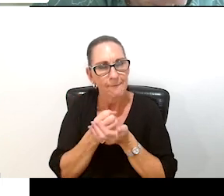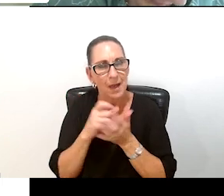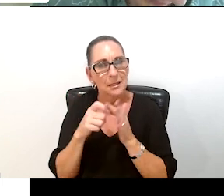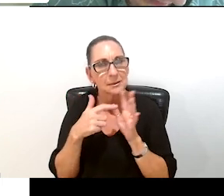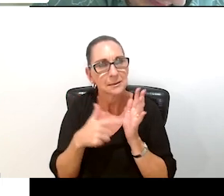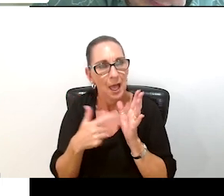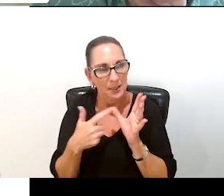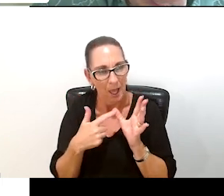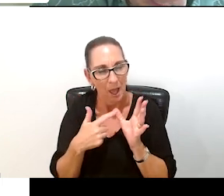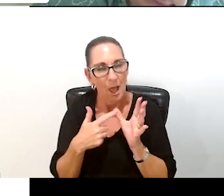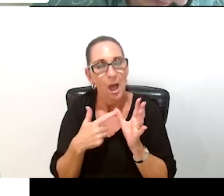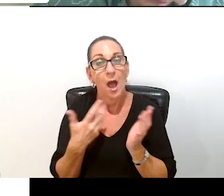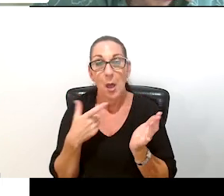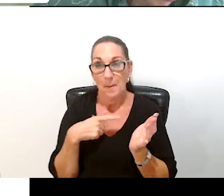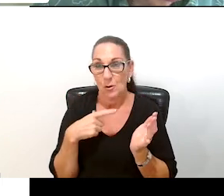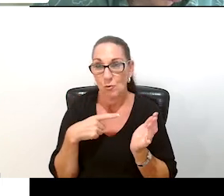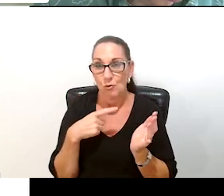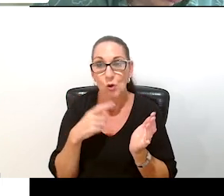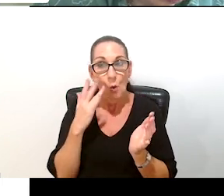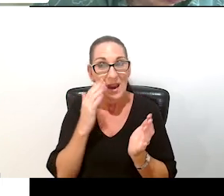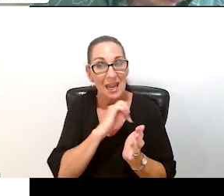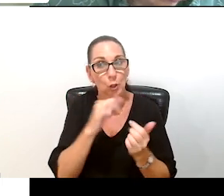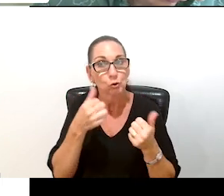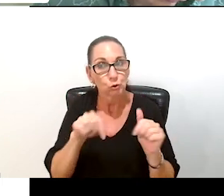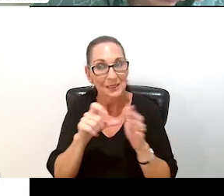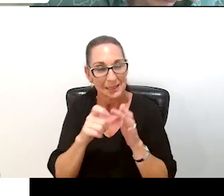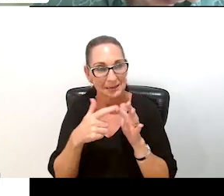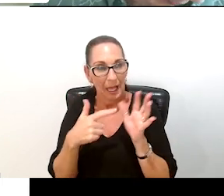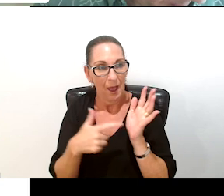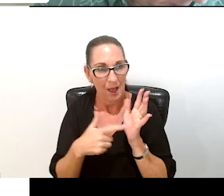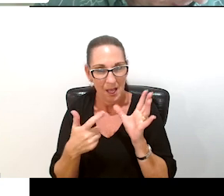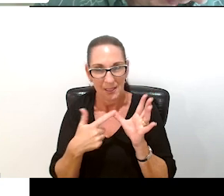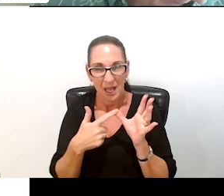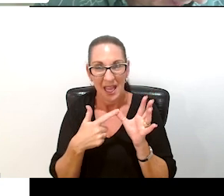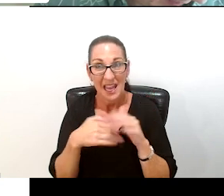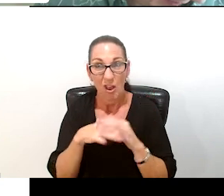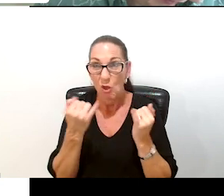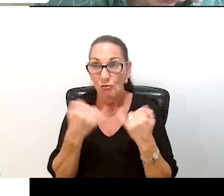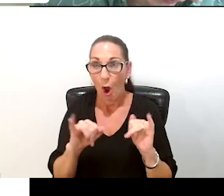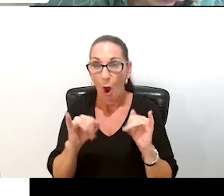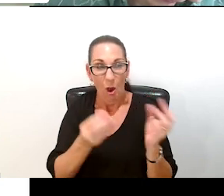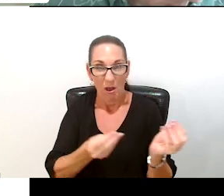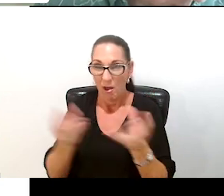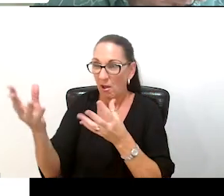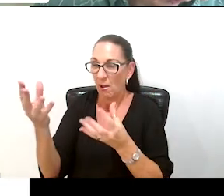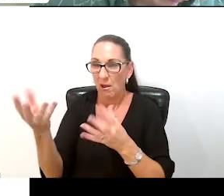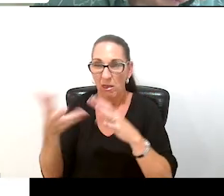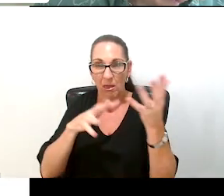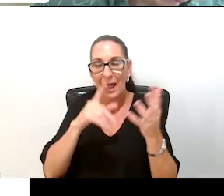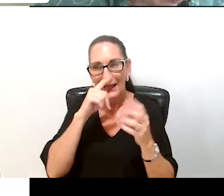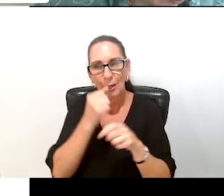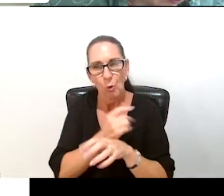that when data is used in the wrong way, it can